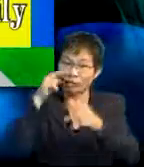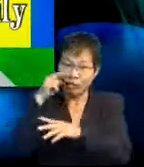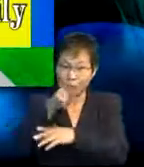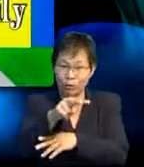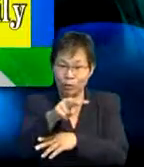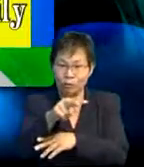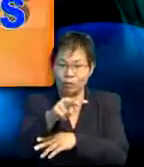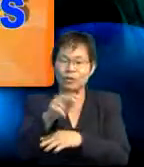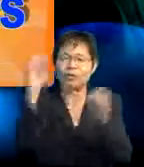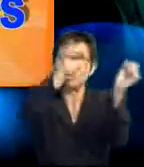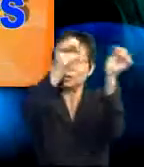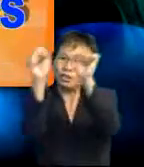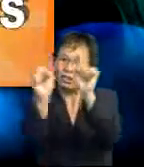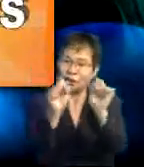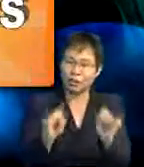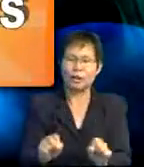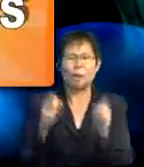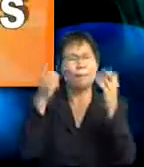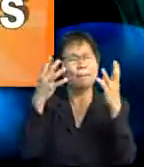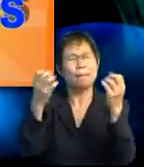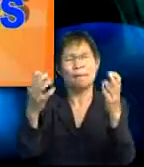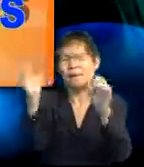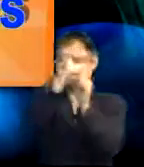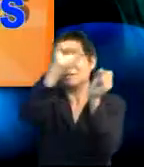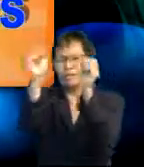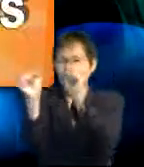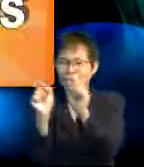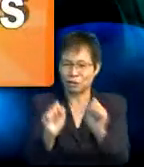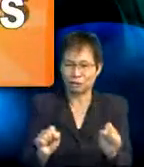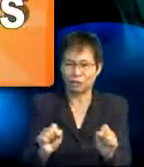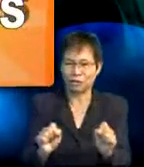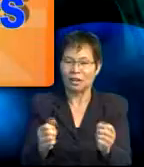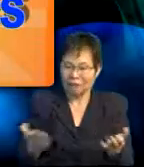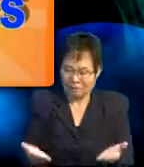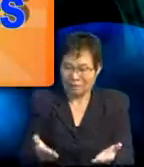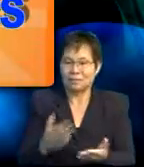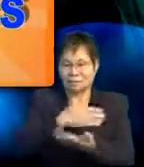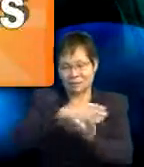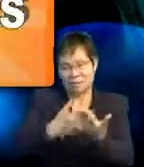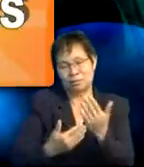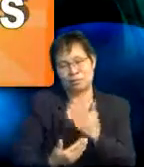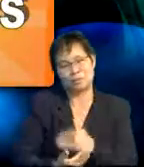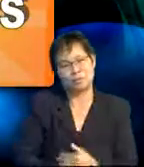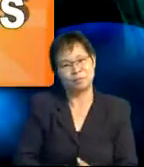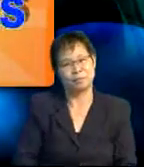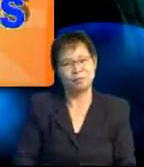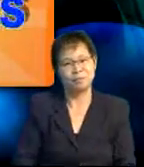to look at shapes. There are many shapes. Here are some of them.